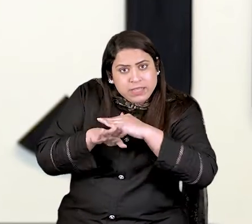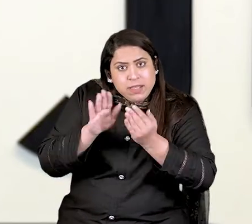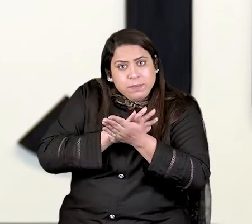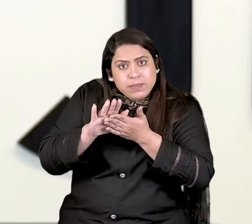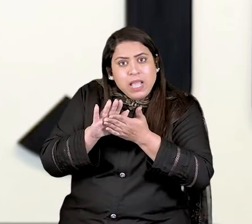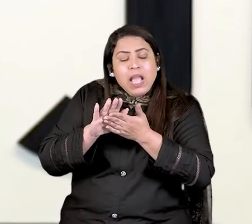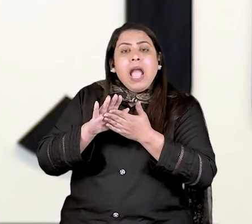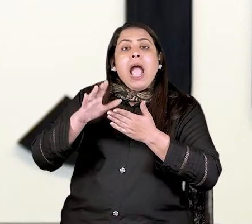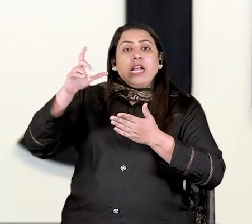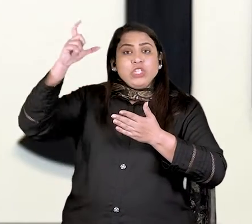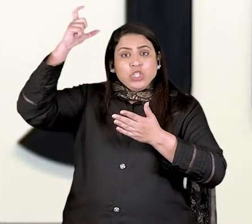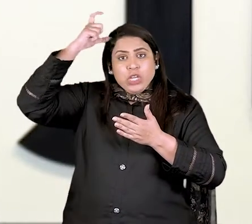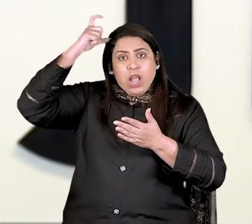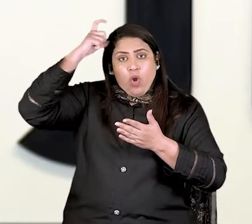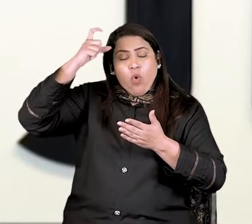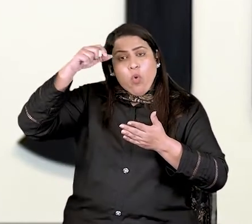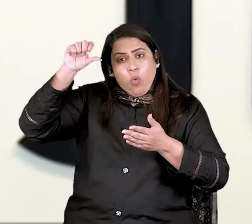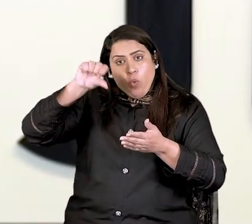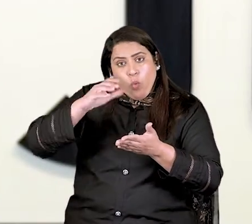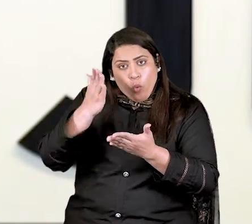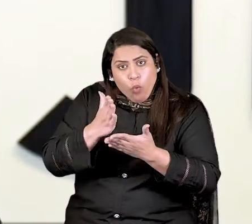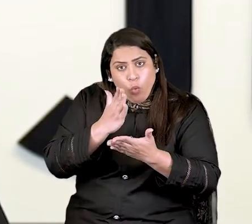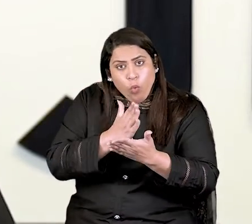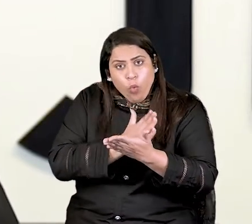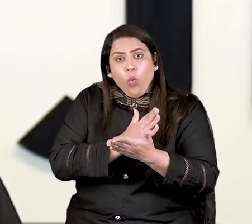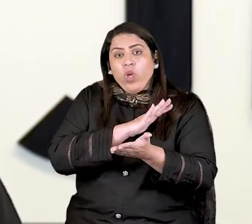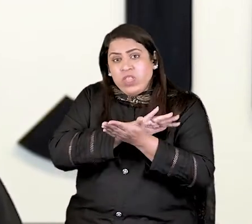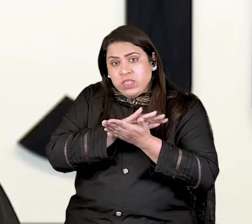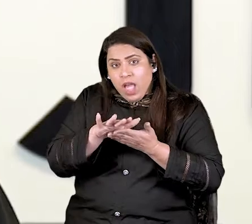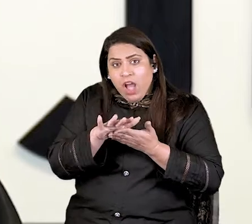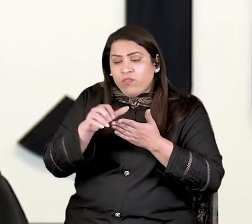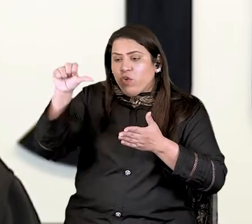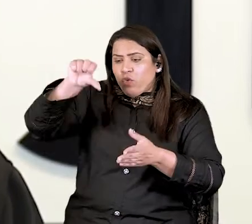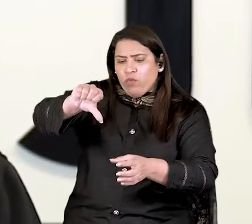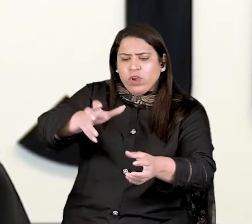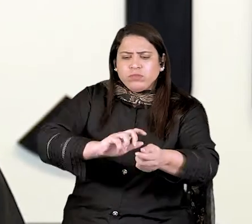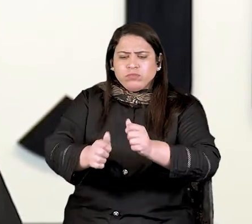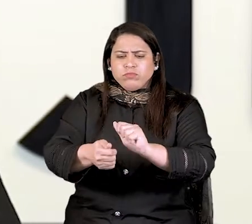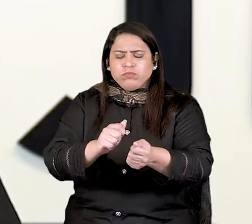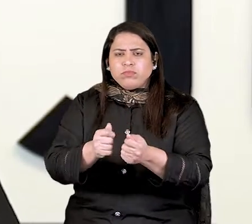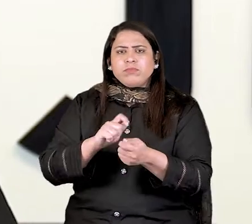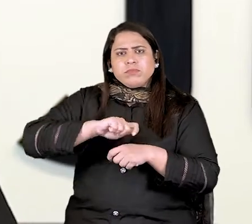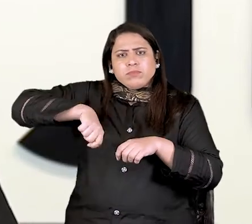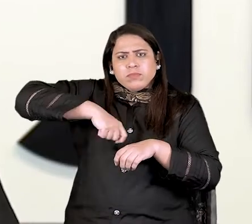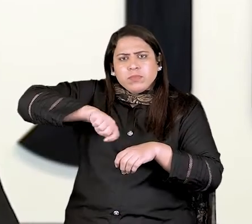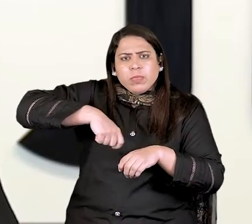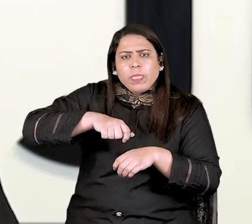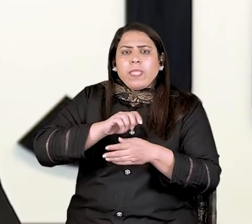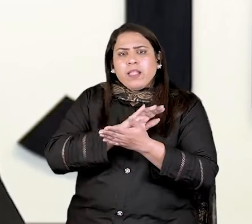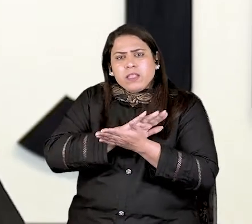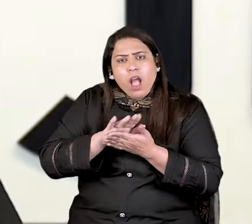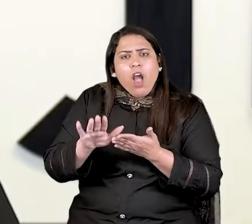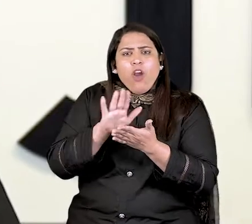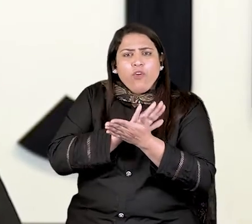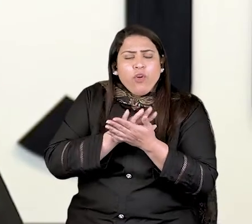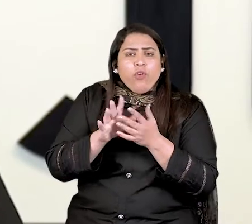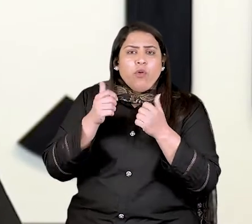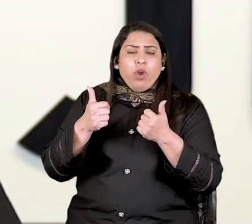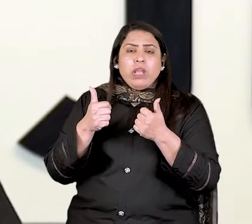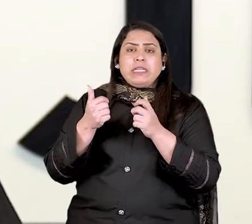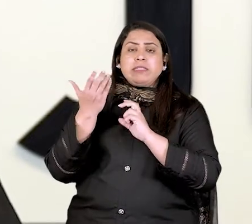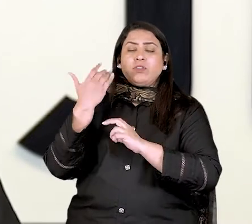in-house, the marination is made in-house, the coatings are made in-house. The meat today is actually, we are raising the cows ourselves. We